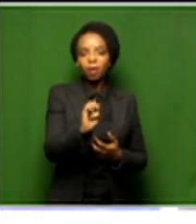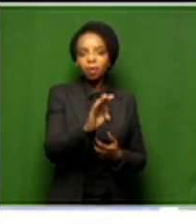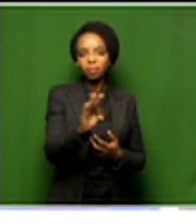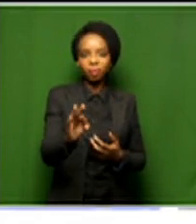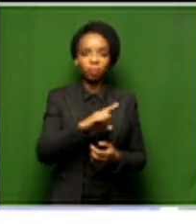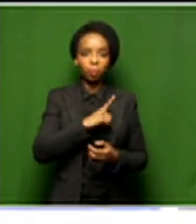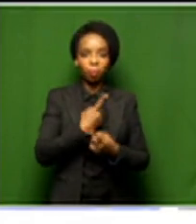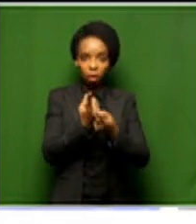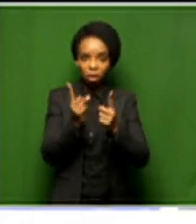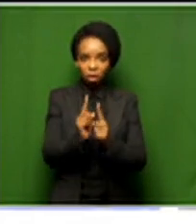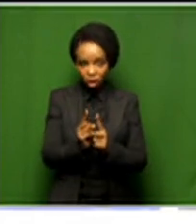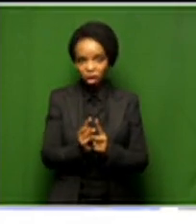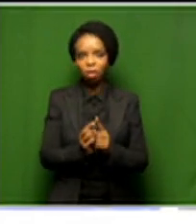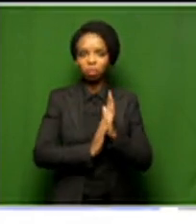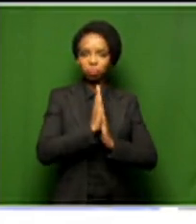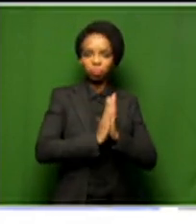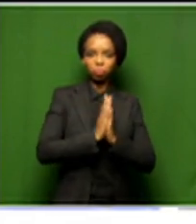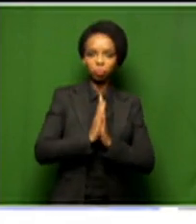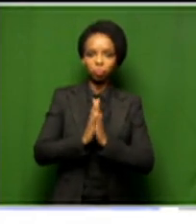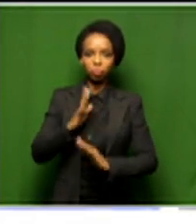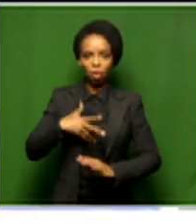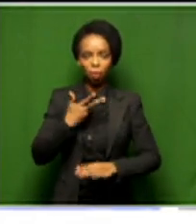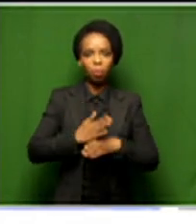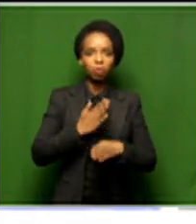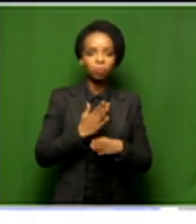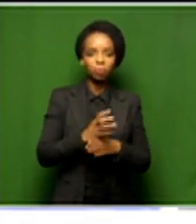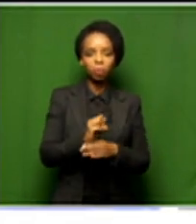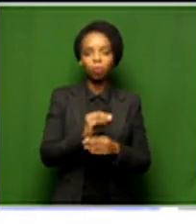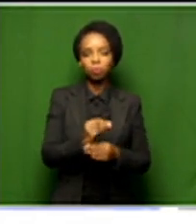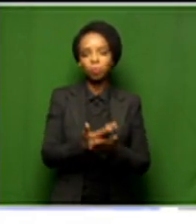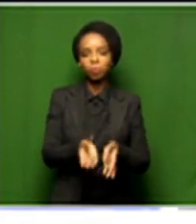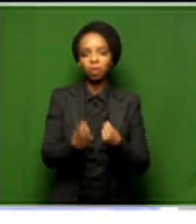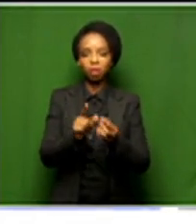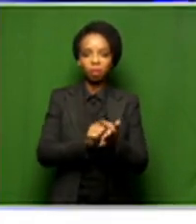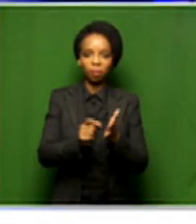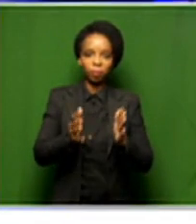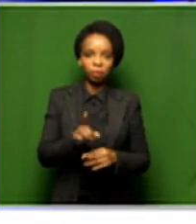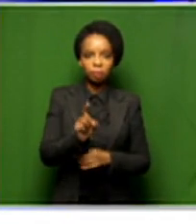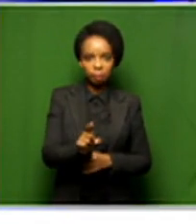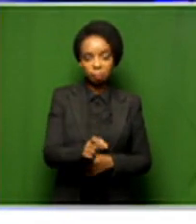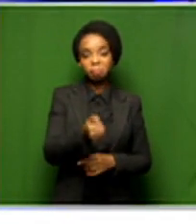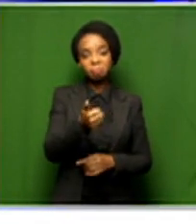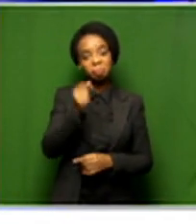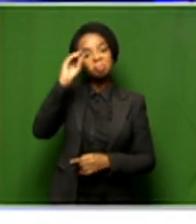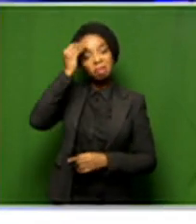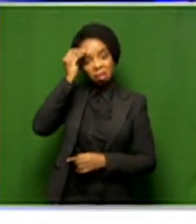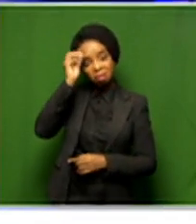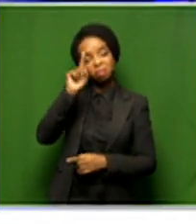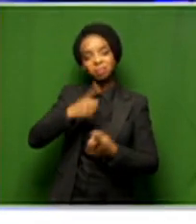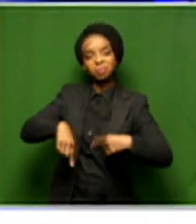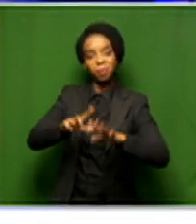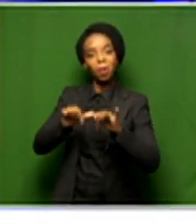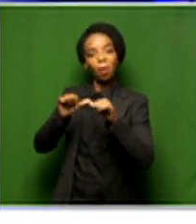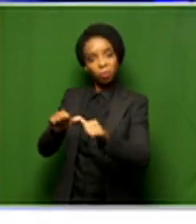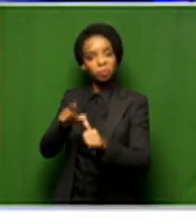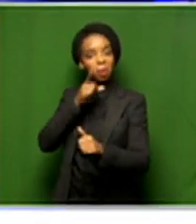that has a gripe, so you can always get something out of them. Very interesting, it really is. So we'll continue to monitor how things are going here at